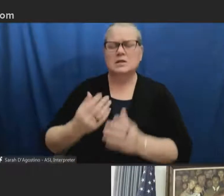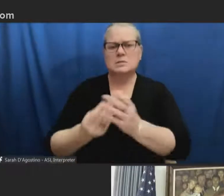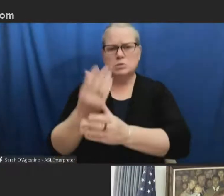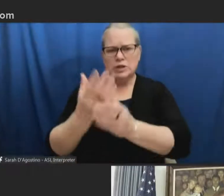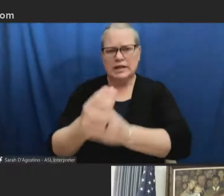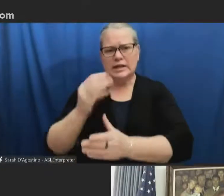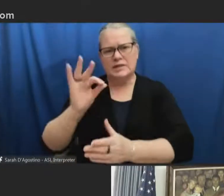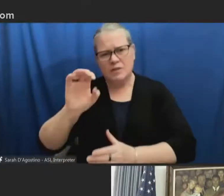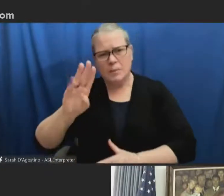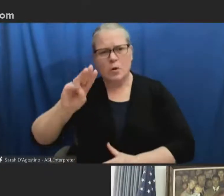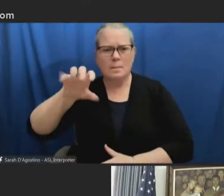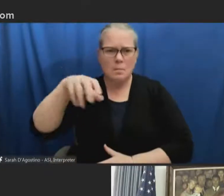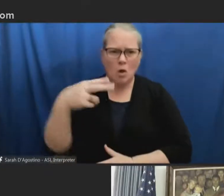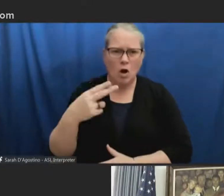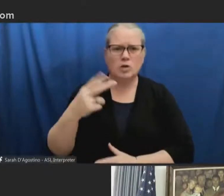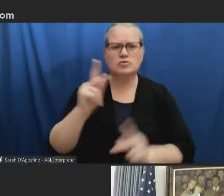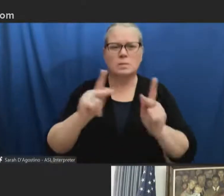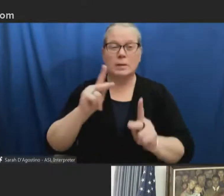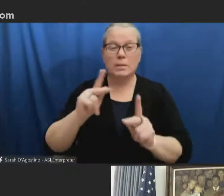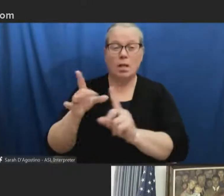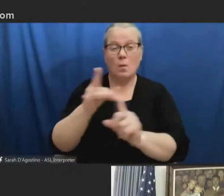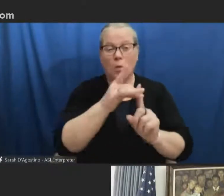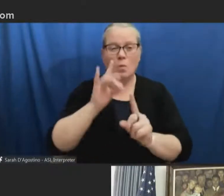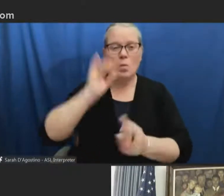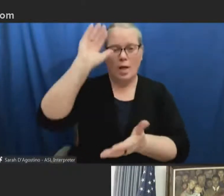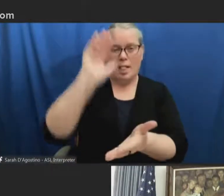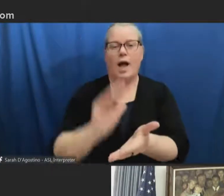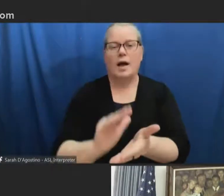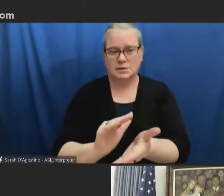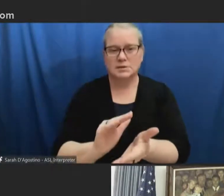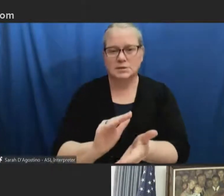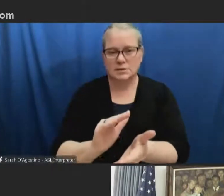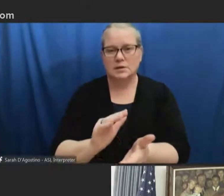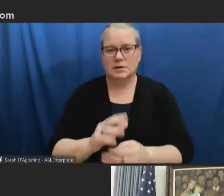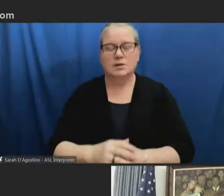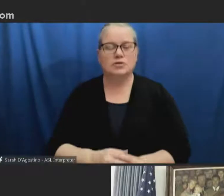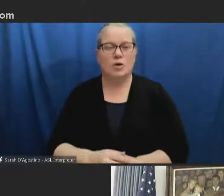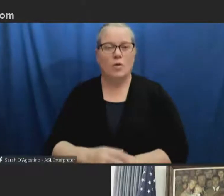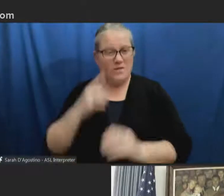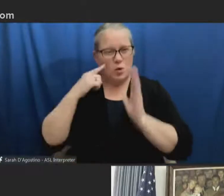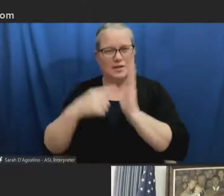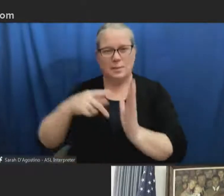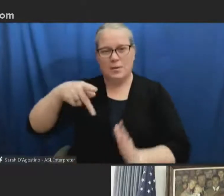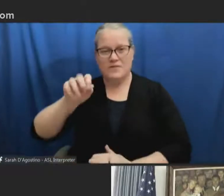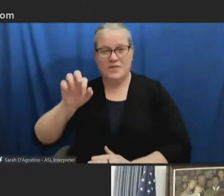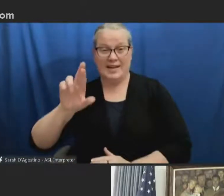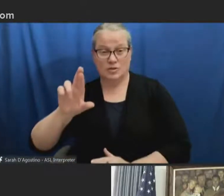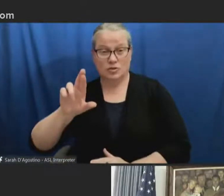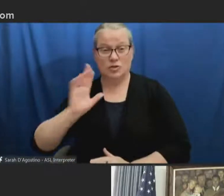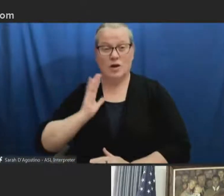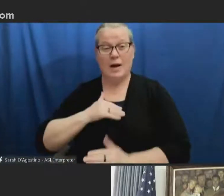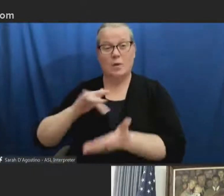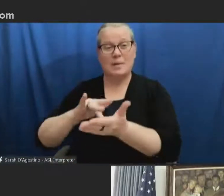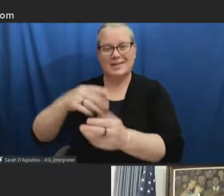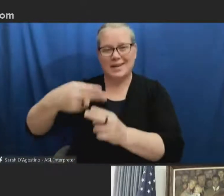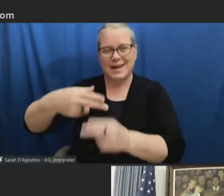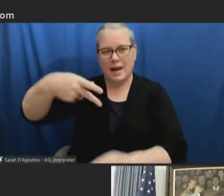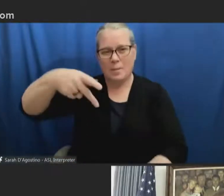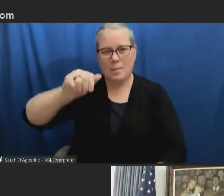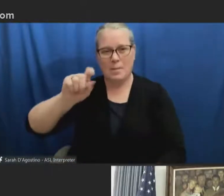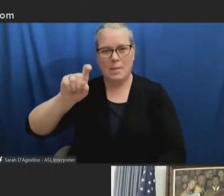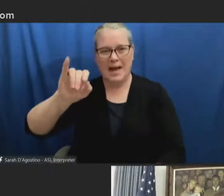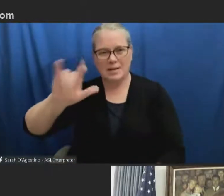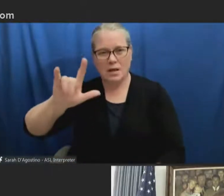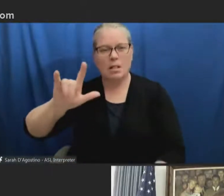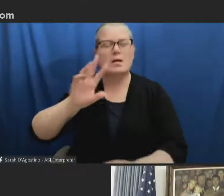substantially. So, just looking at this from the standpoint of Pfizer with Paxlovid, I think the company is going to produce 6 to 7 million doses